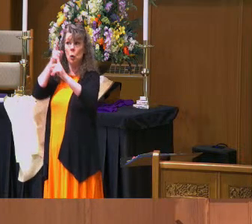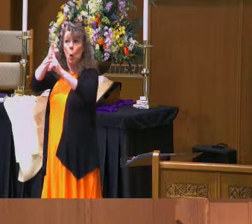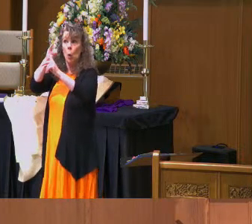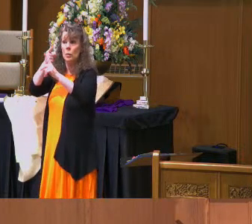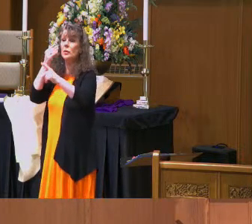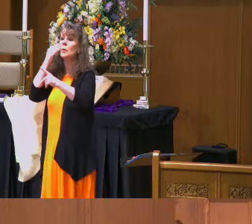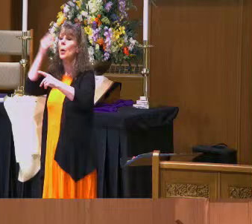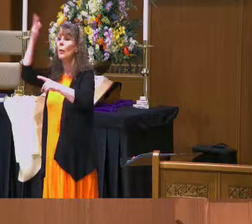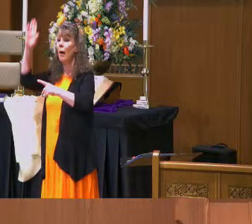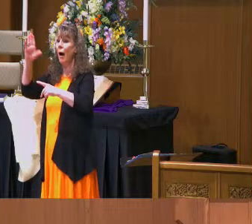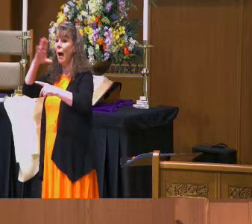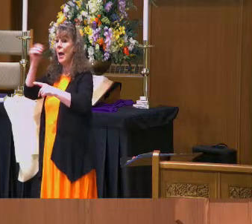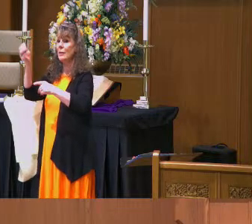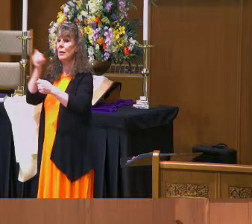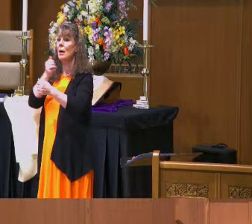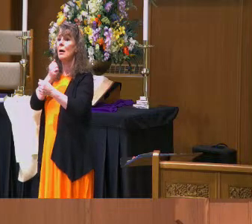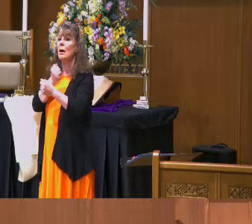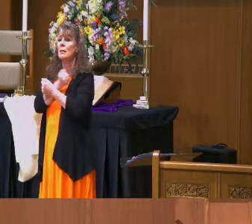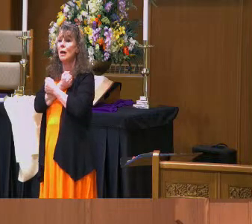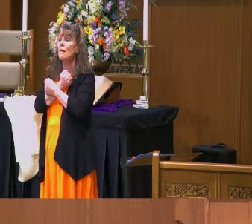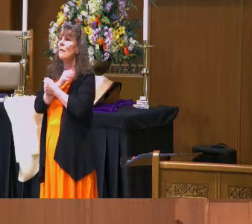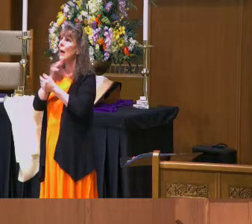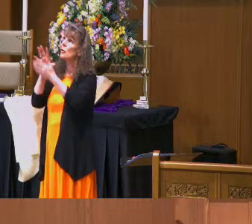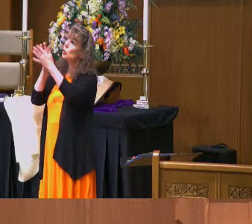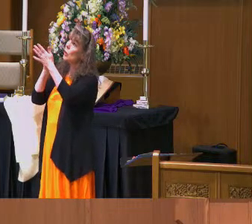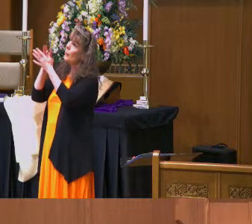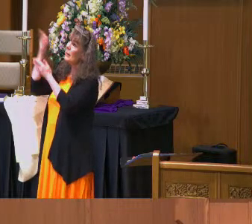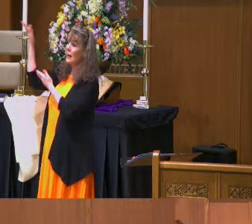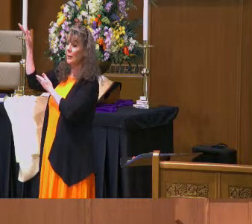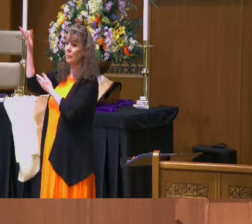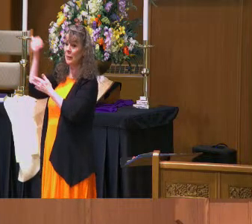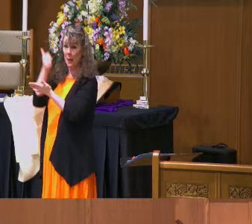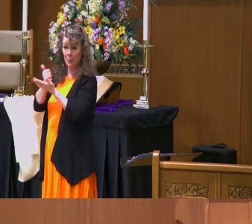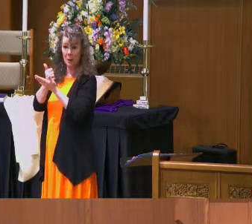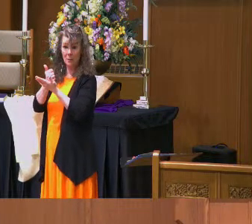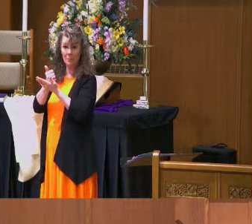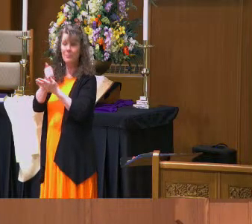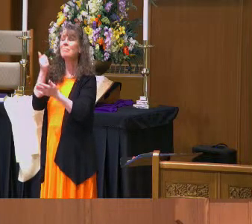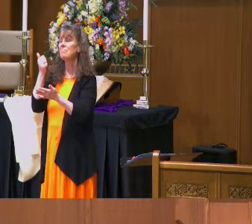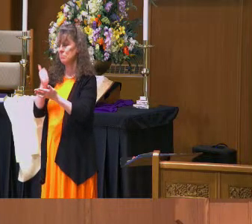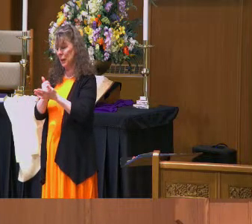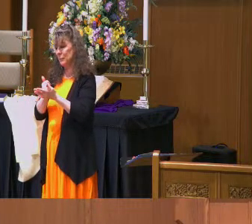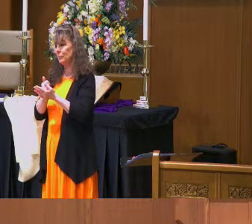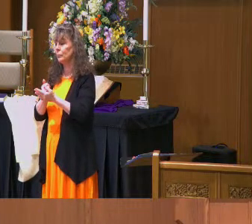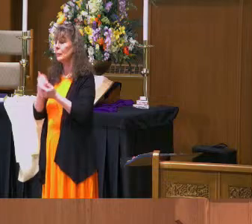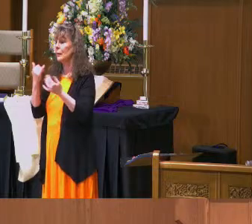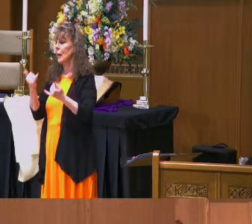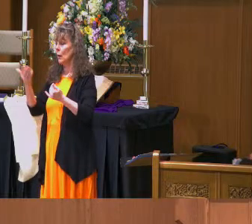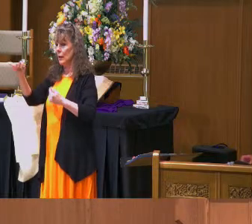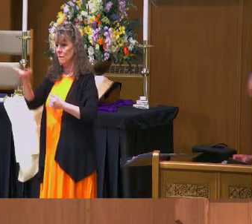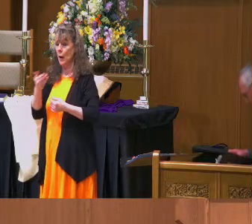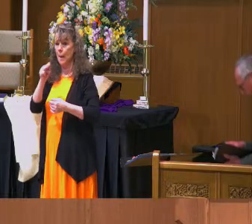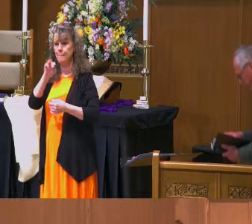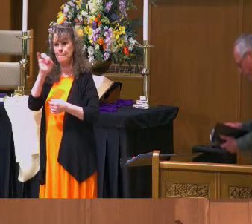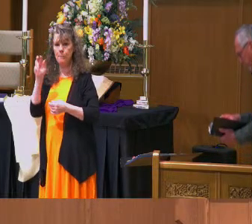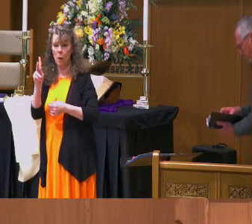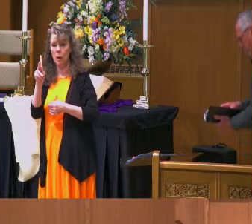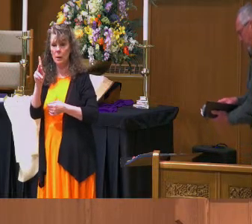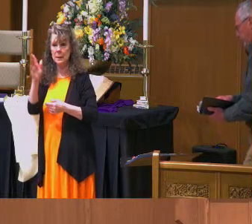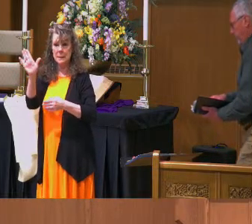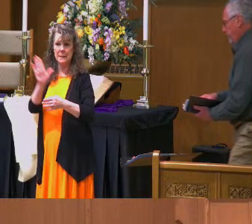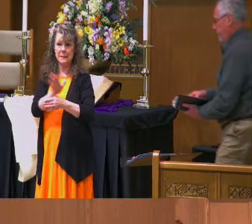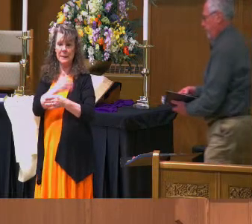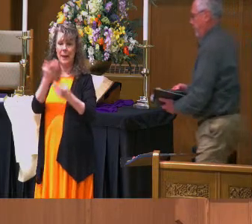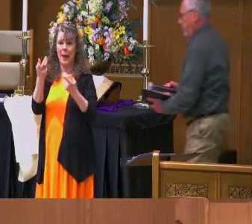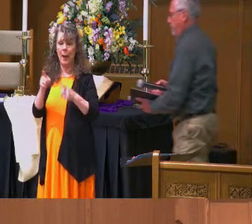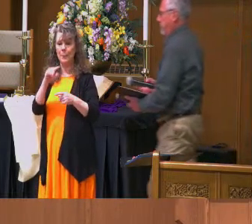knowledge, to love and imitate him." Amen? Amen. Amen. I'm going to invite Mark to come on up and sing as